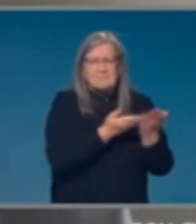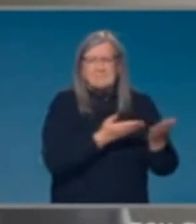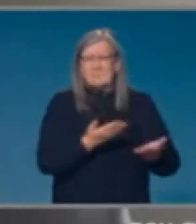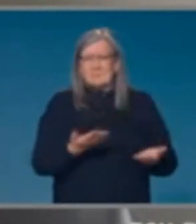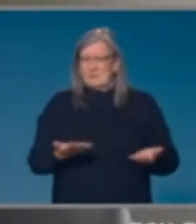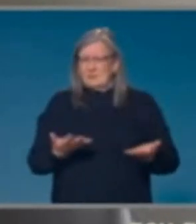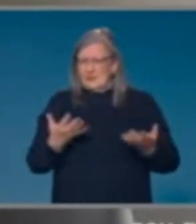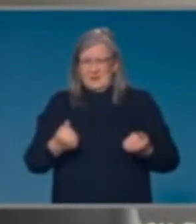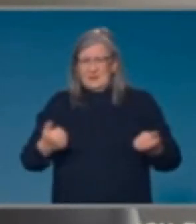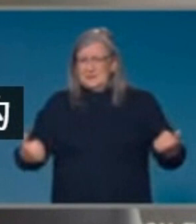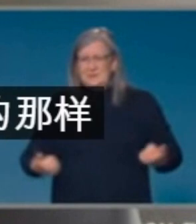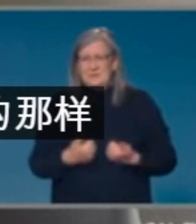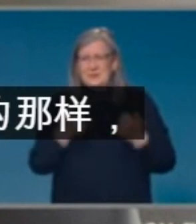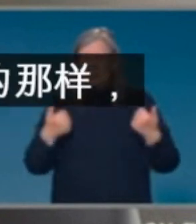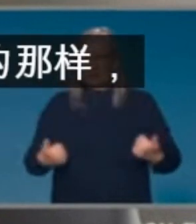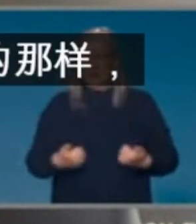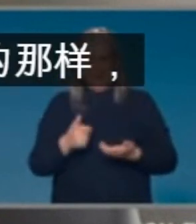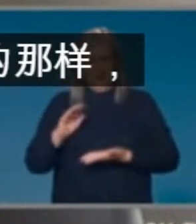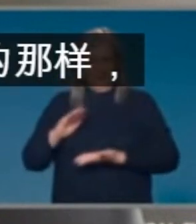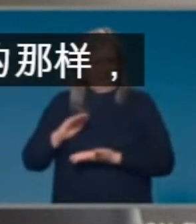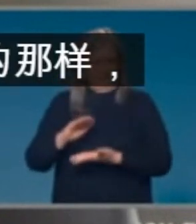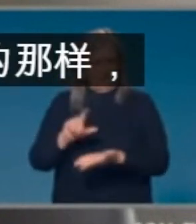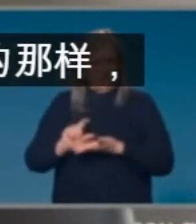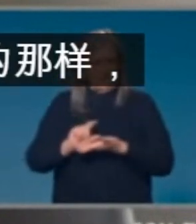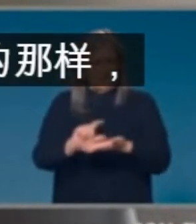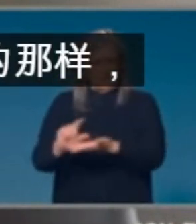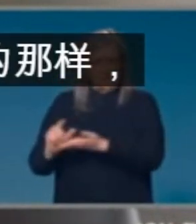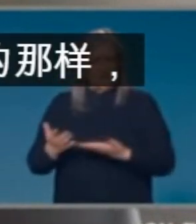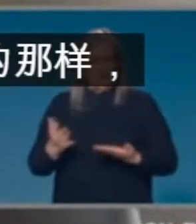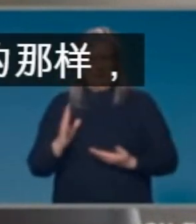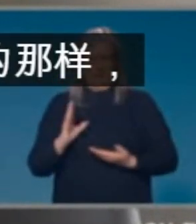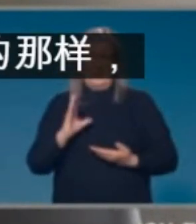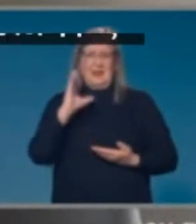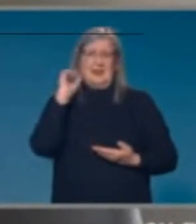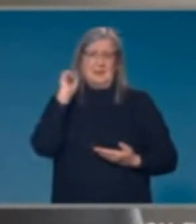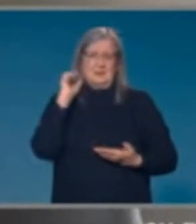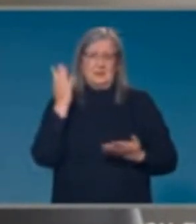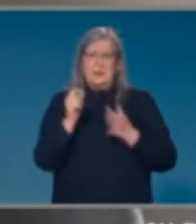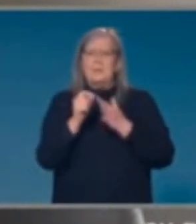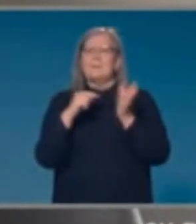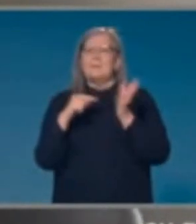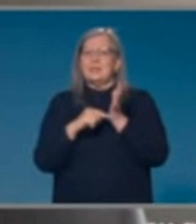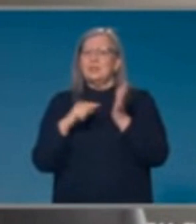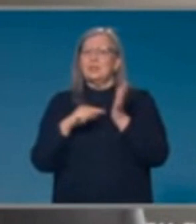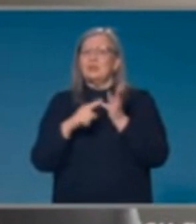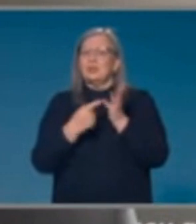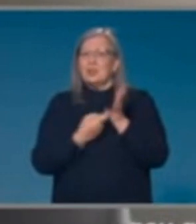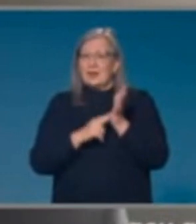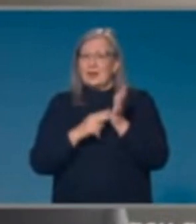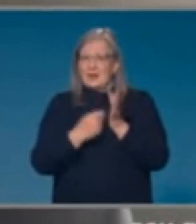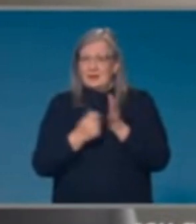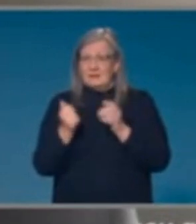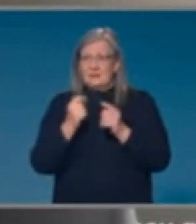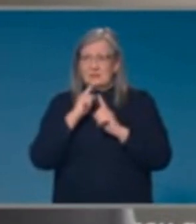Turner from NACHO said before the Senate last Thursday. She was clear and categorical on that. It